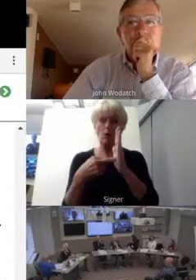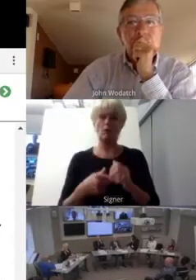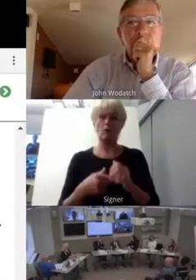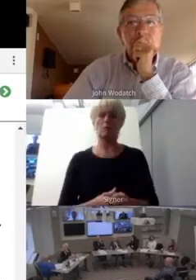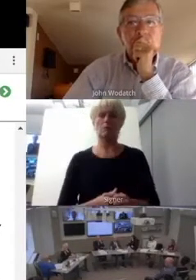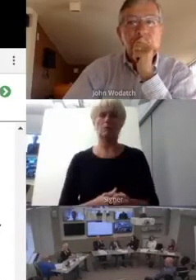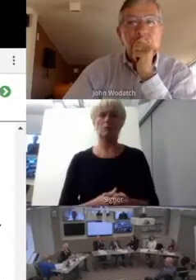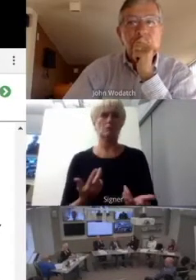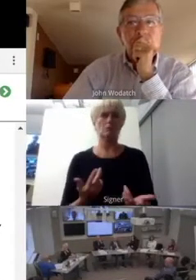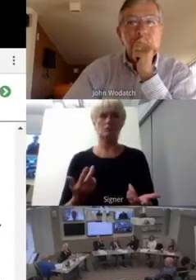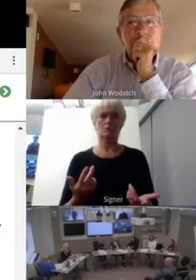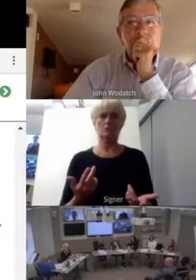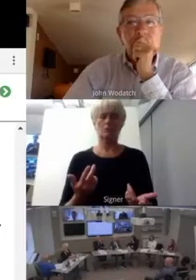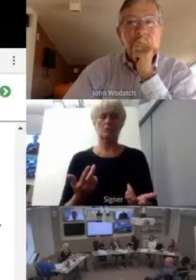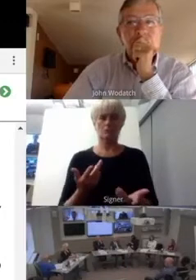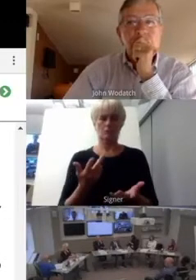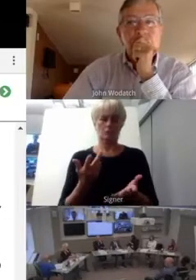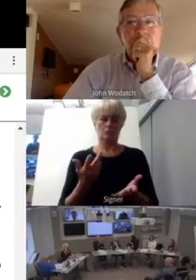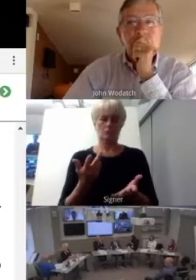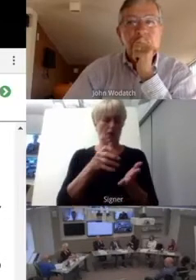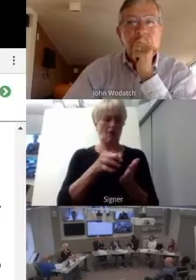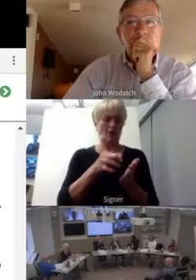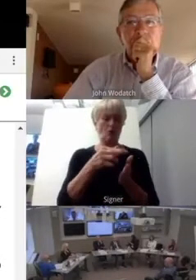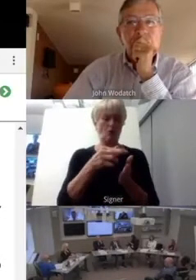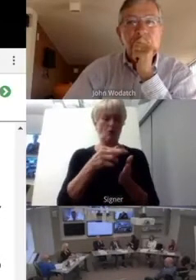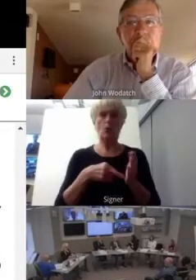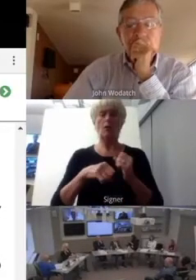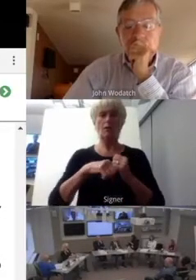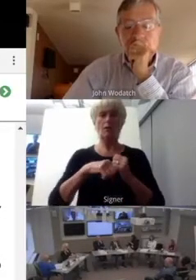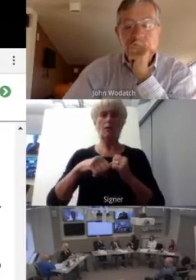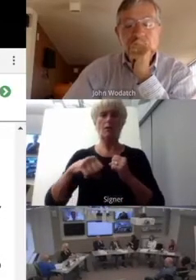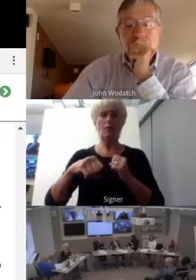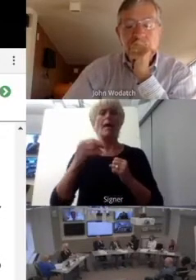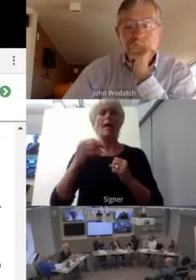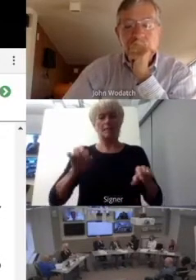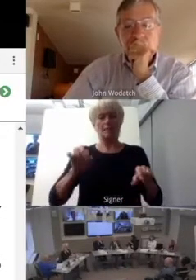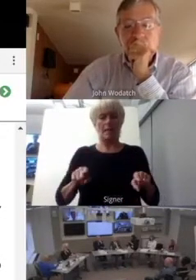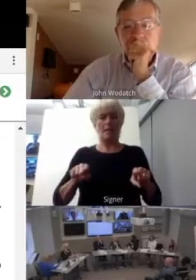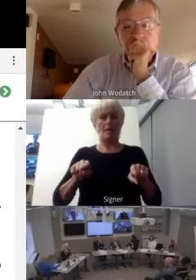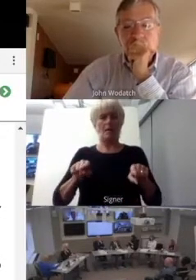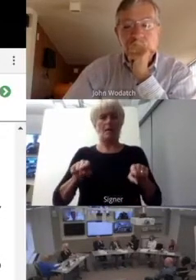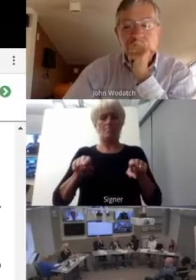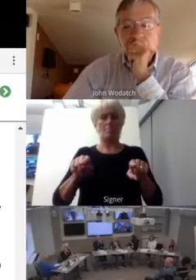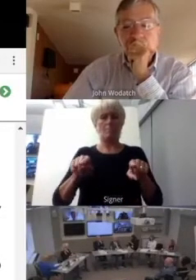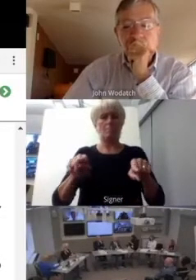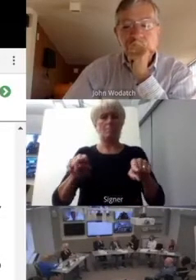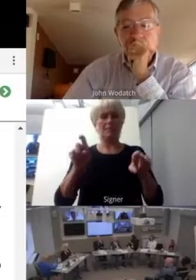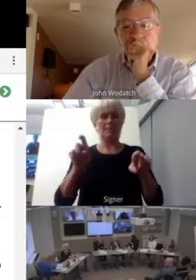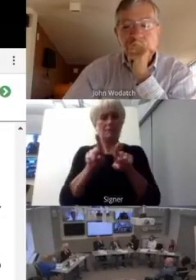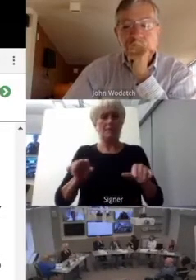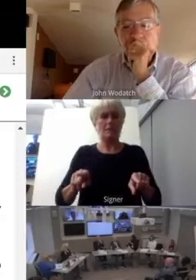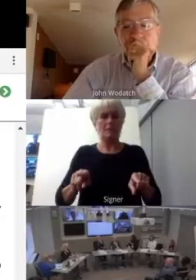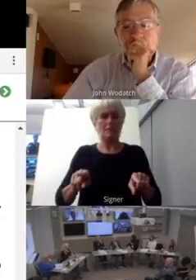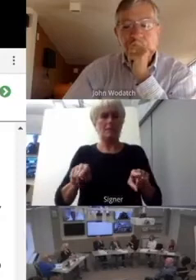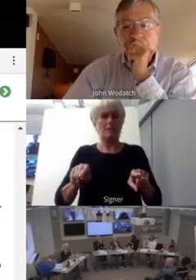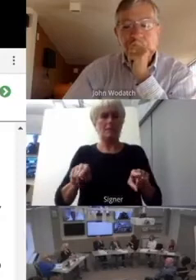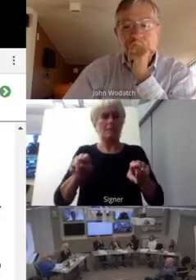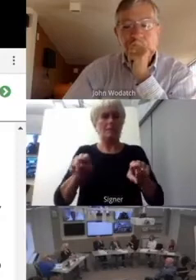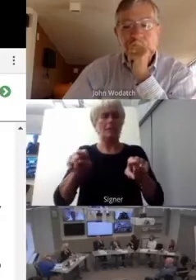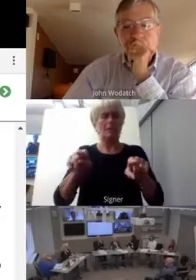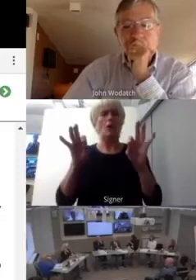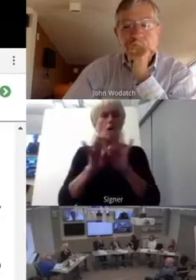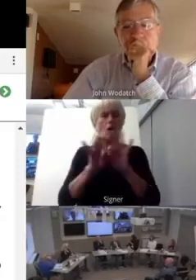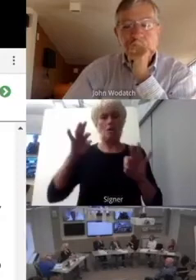and they need to be done in tandem so that they can, the cost-benefit analysis can inform